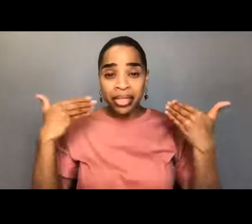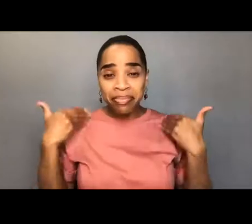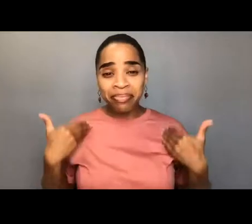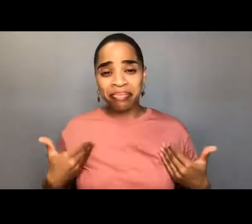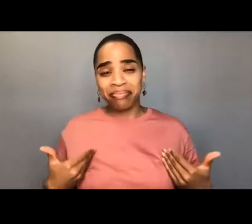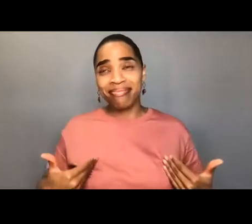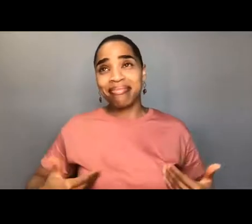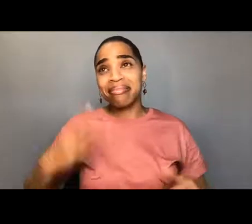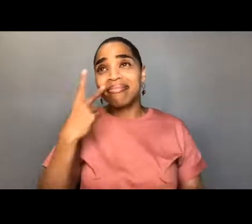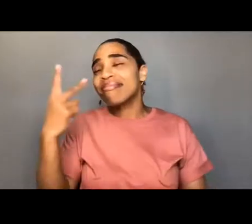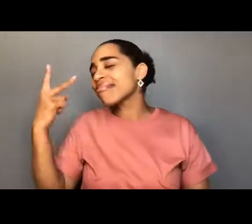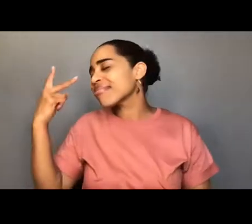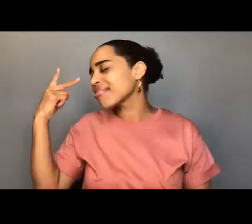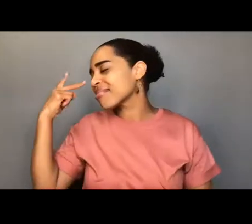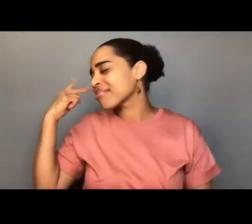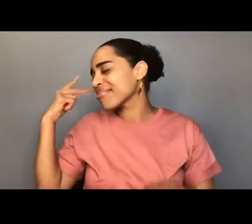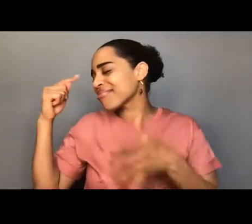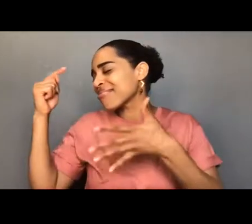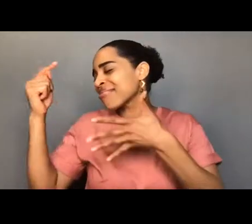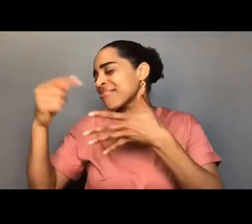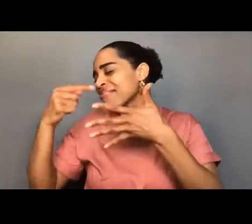Now remember every time.